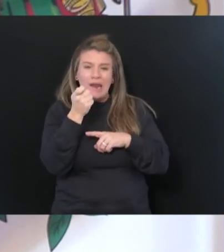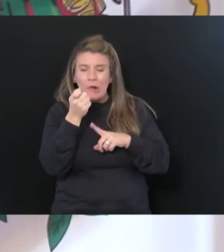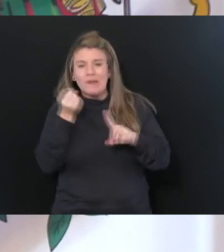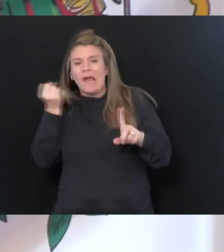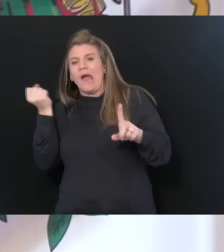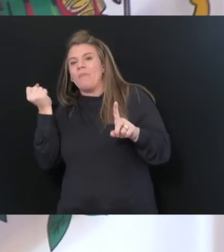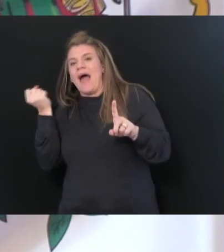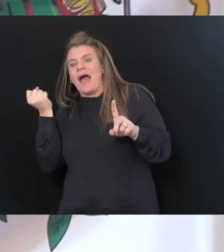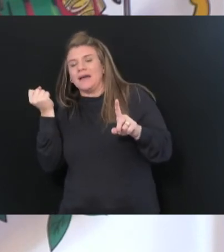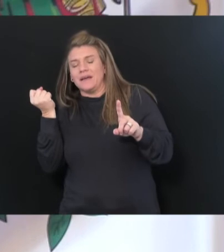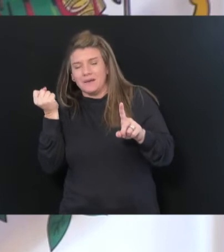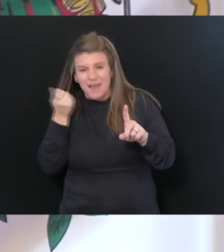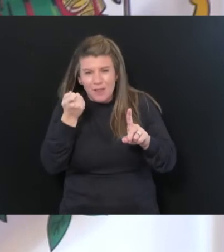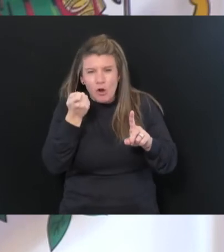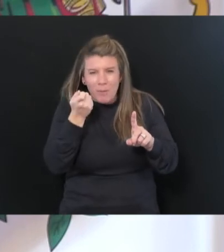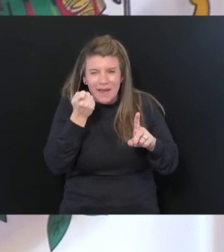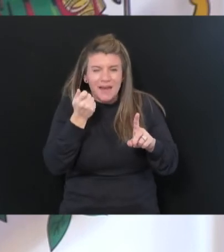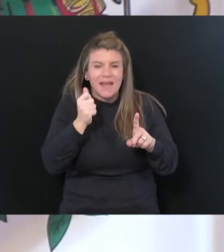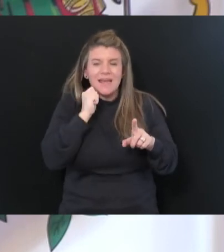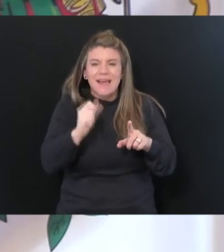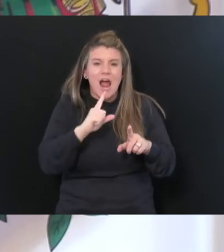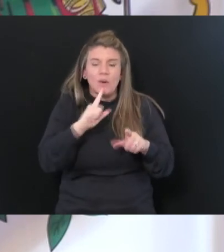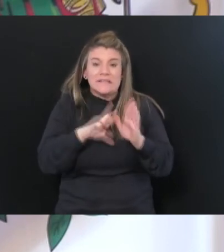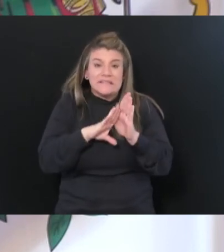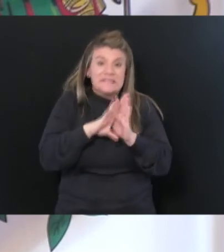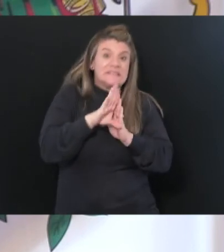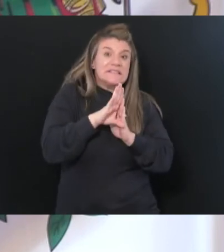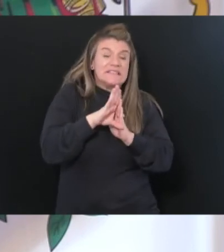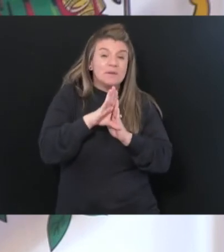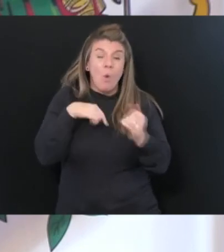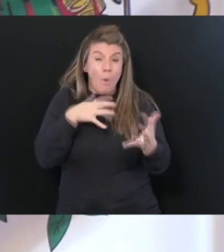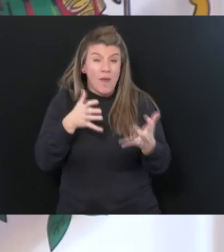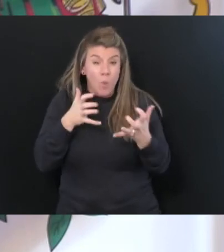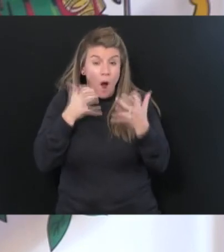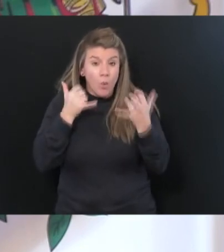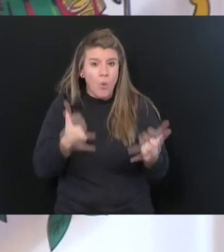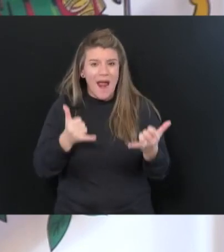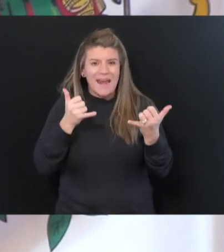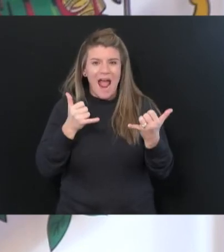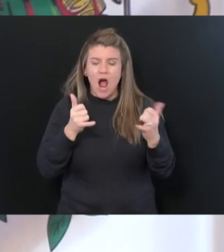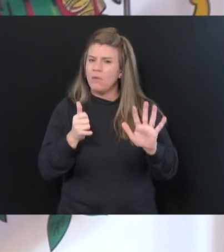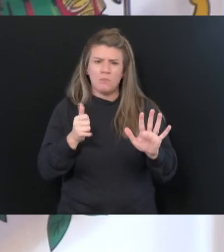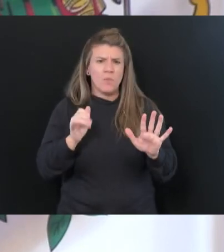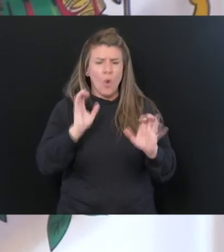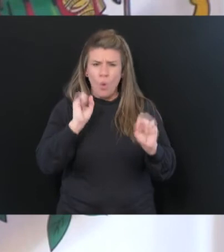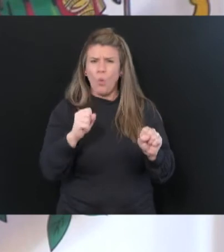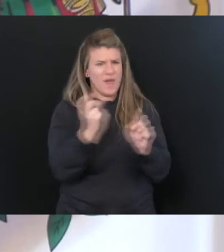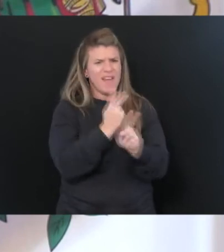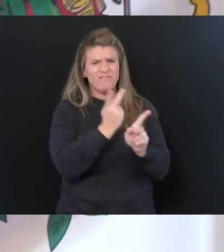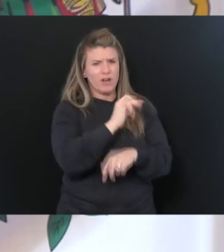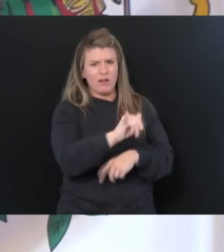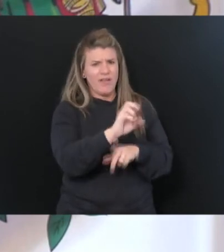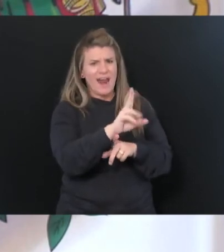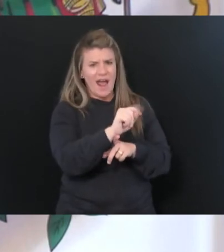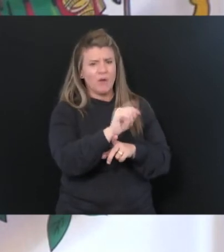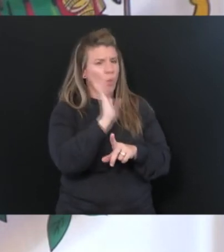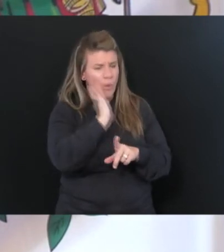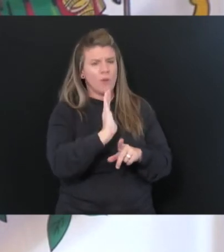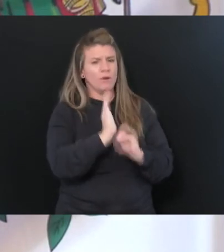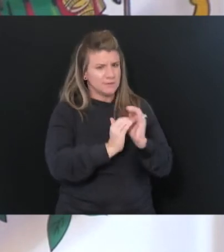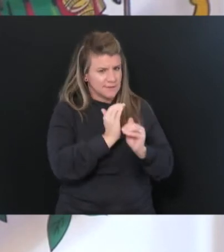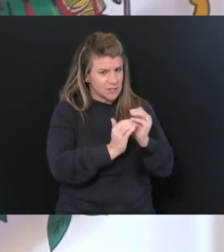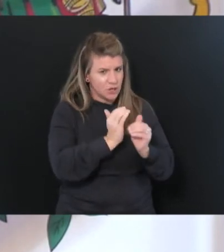little bit, you know, not peaking the way we want at this time, if we can get that sector cranking and we can continue